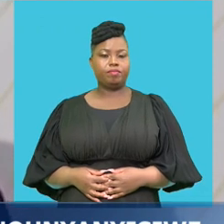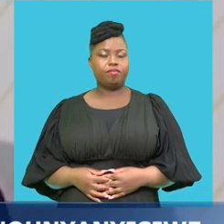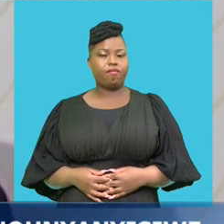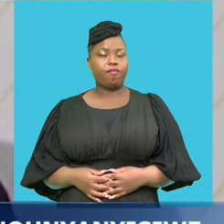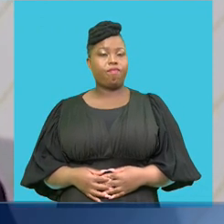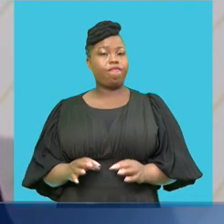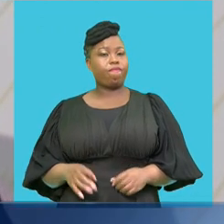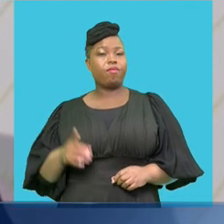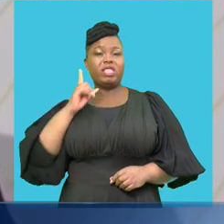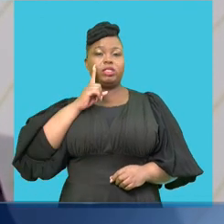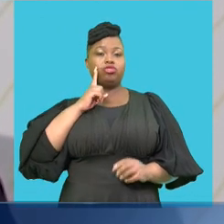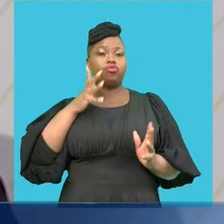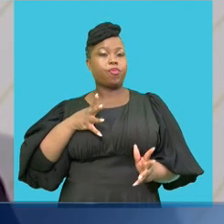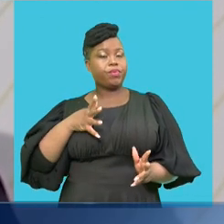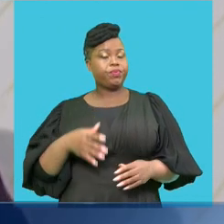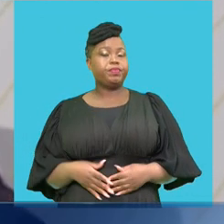with educators.